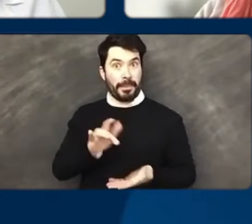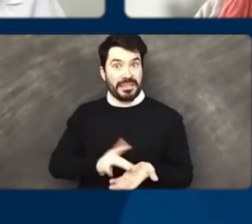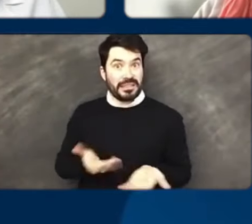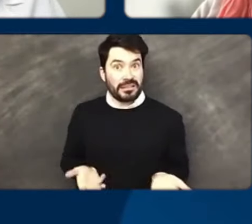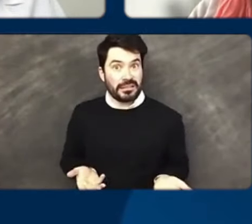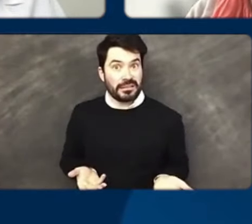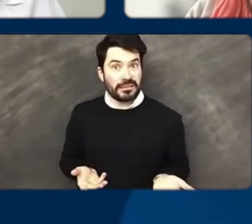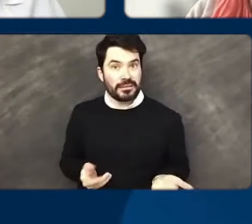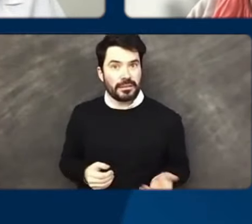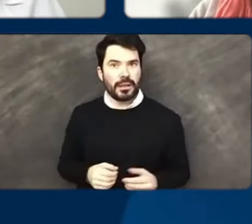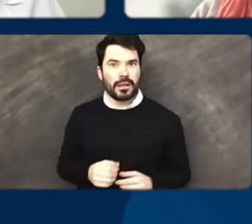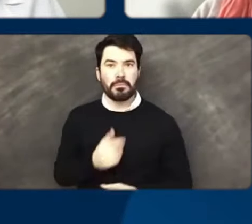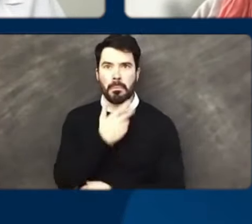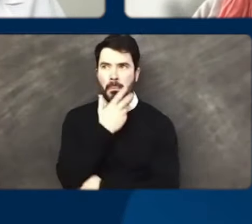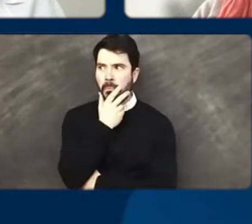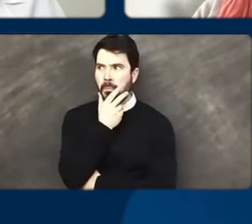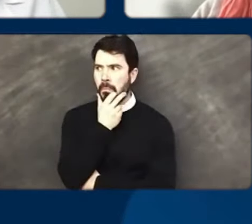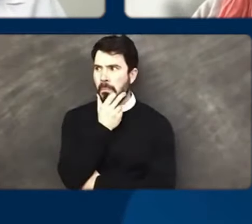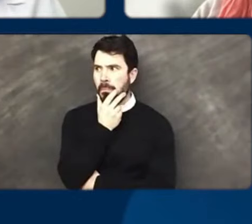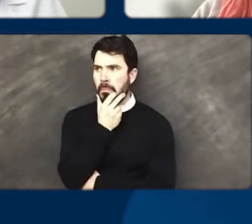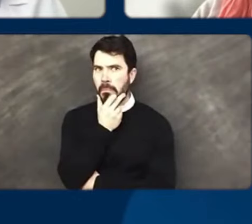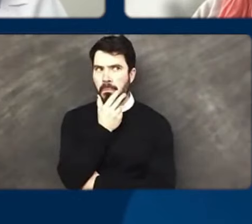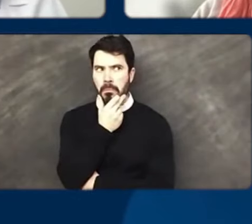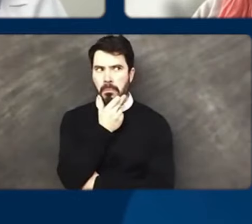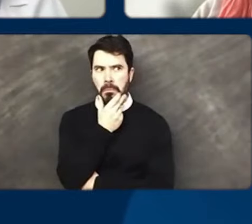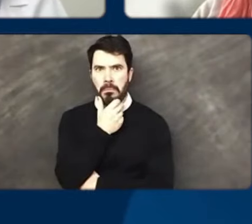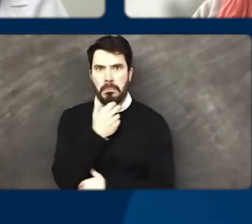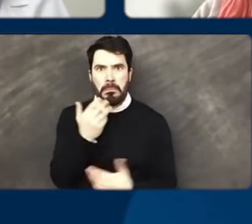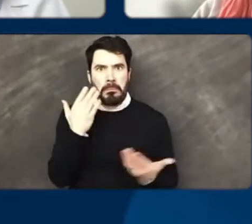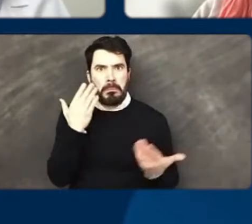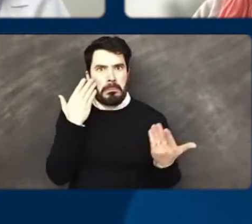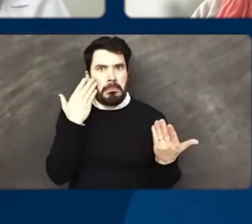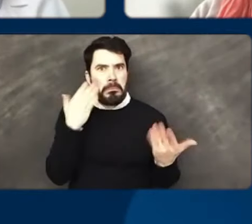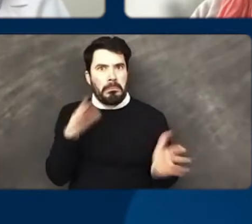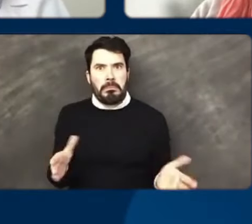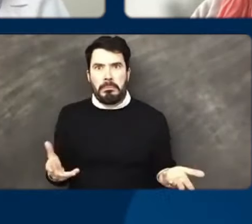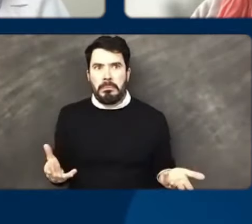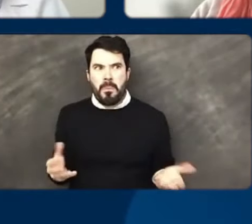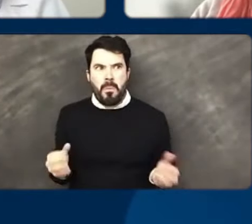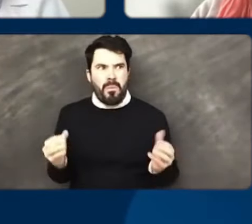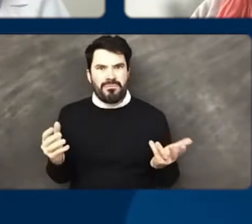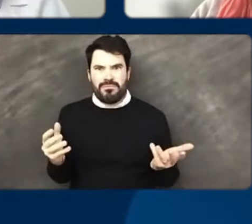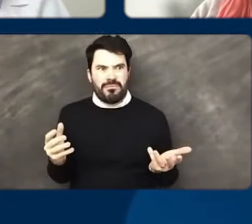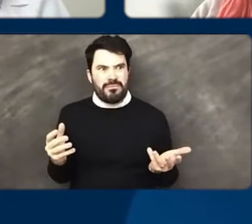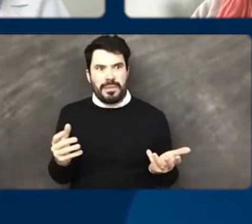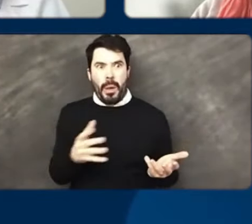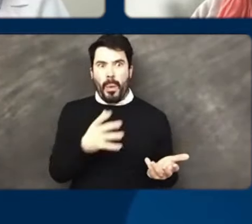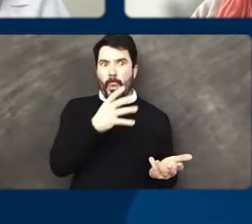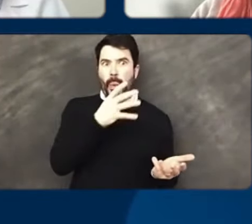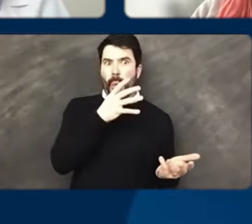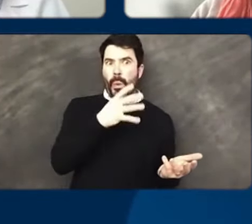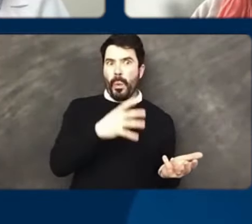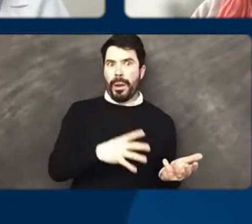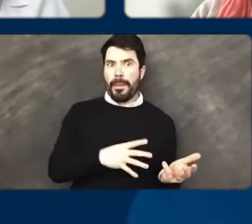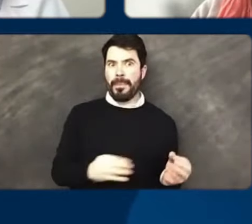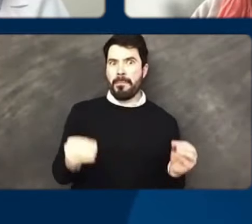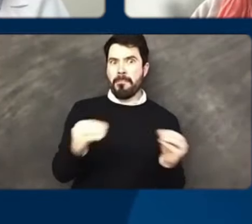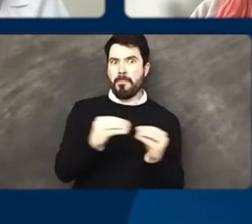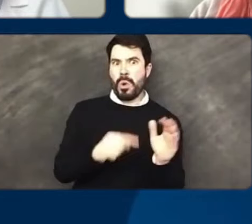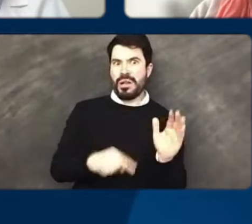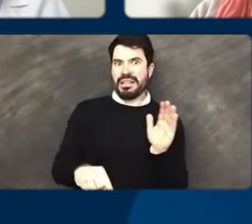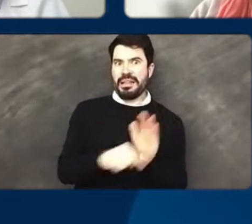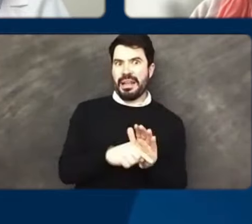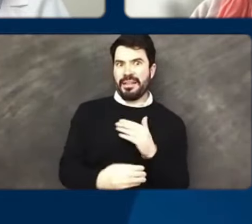So I don't know of any more common side effect profile in women than in men for